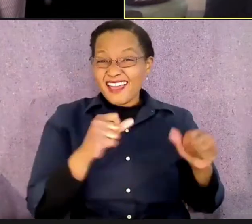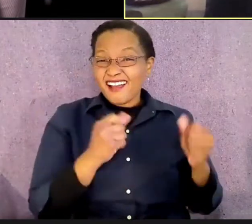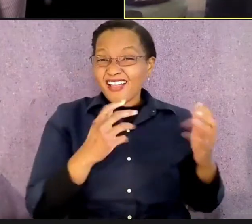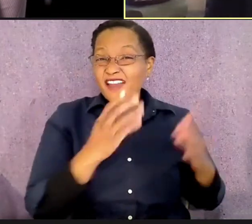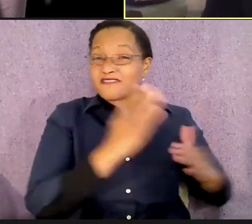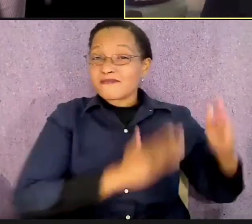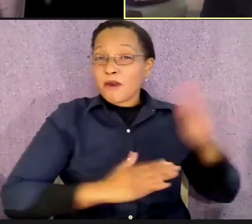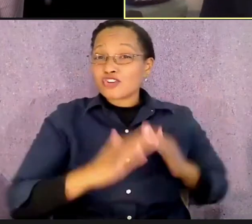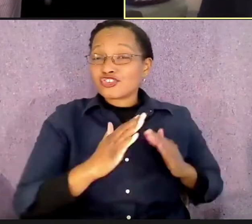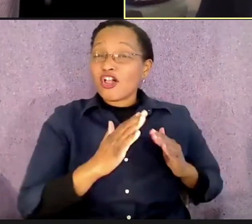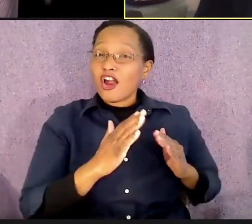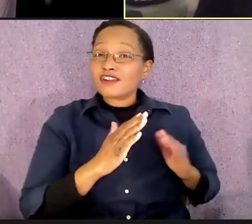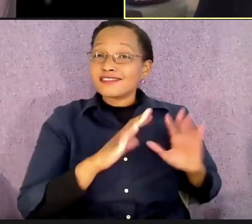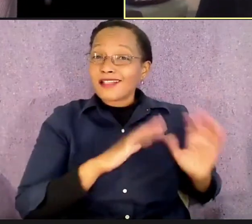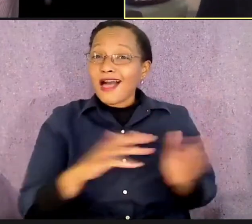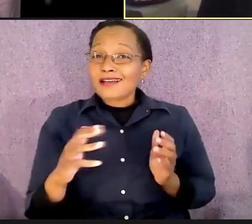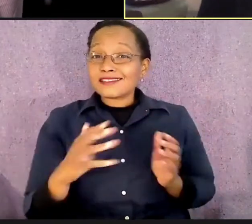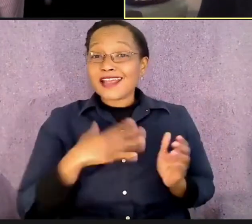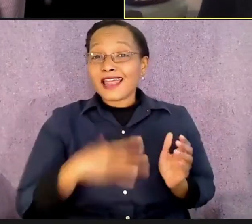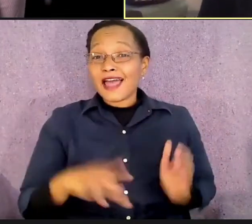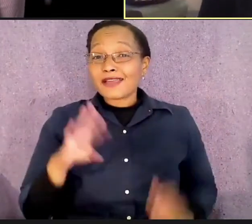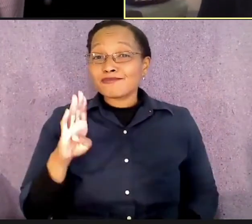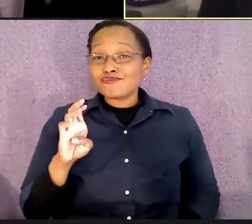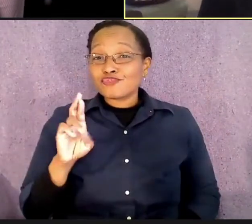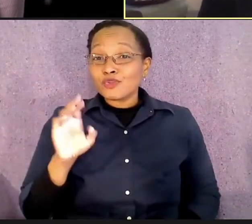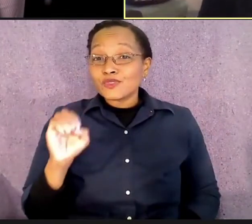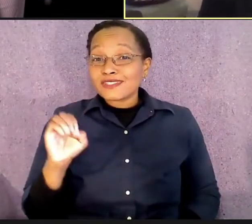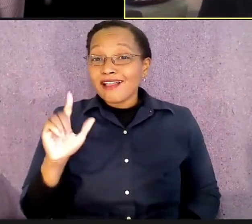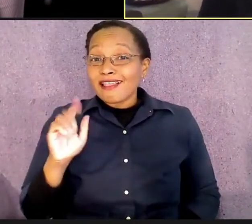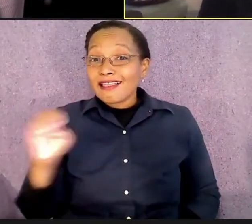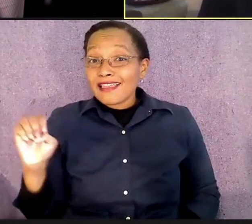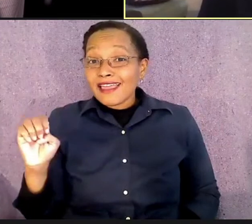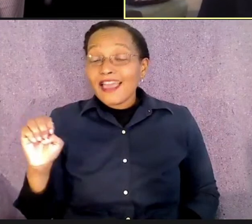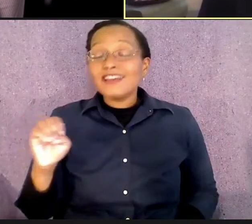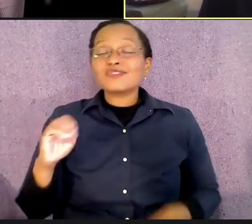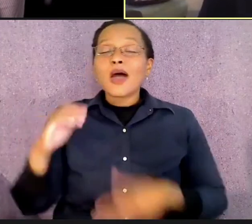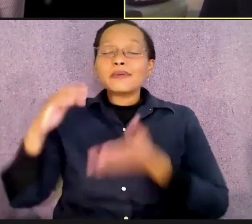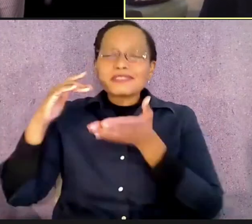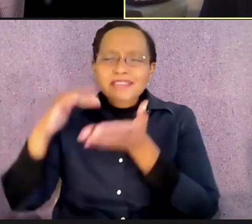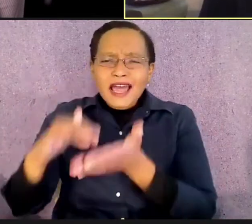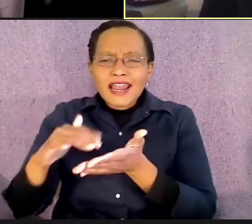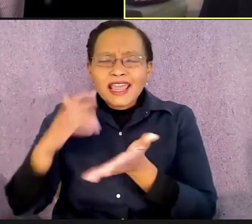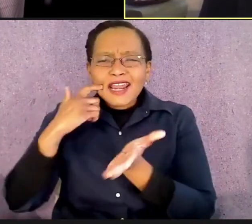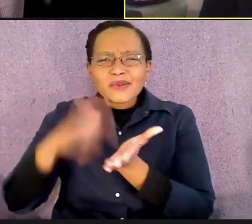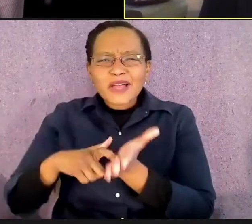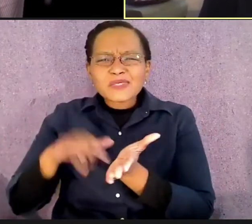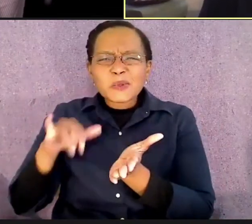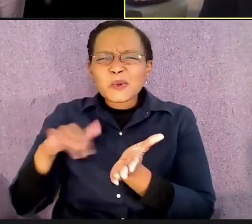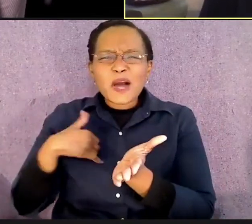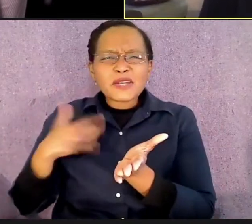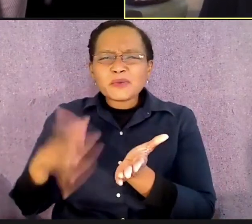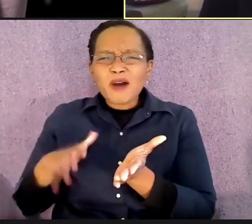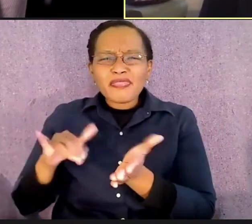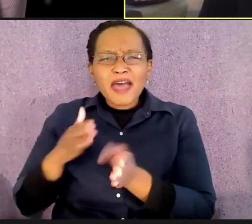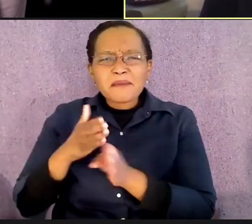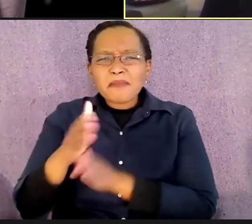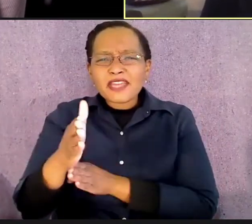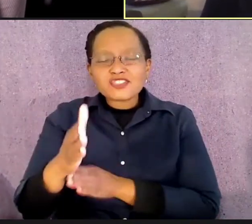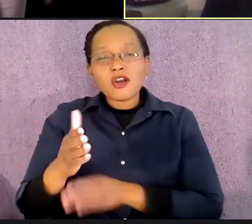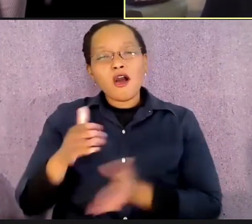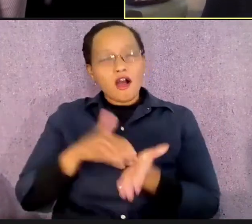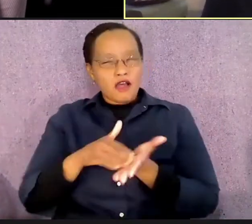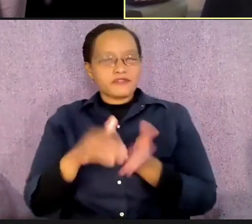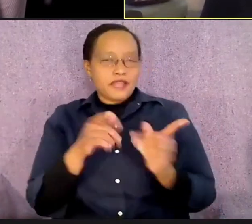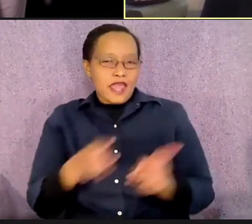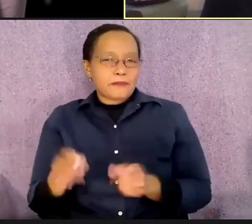Lee. Uh, and when I realized that that wasn't it, as often happens to students when they get to school and realize their major was not something that they actually want to